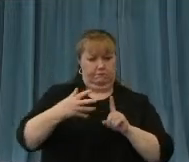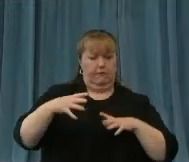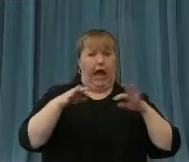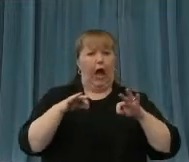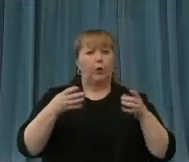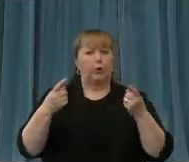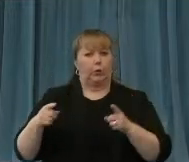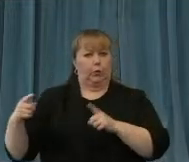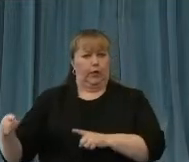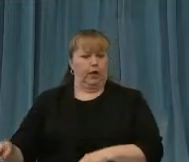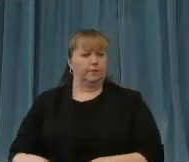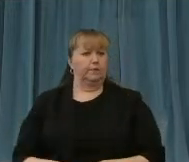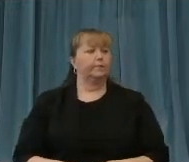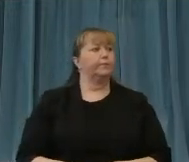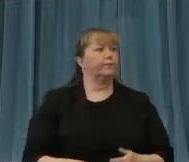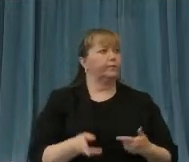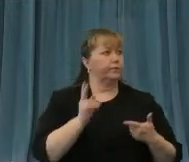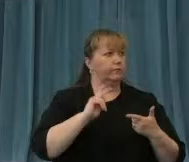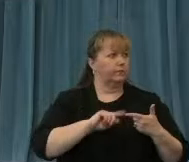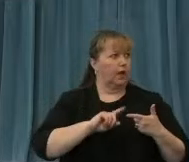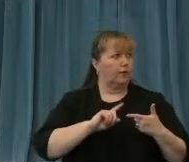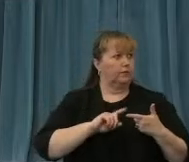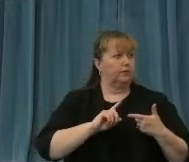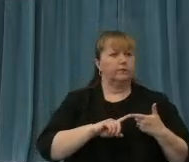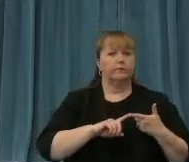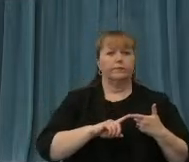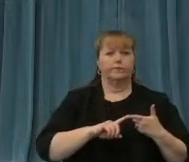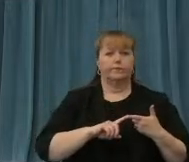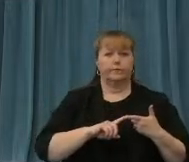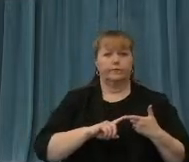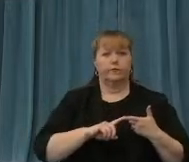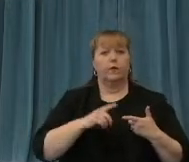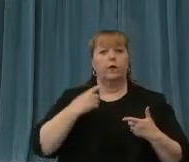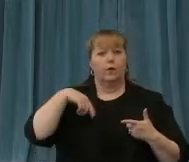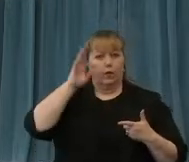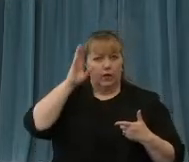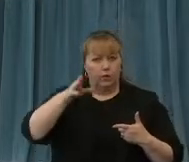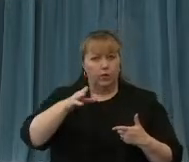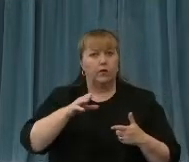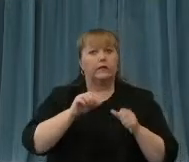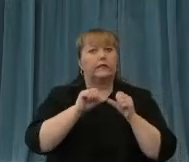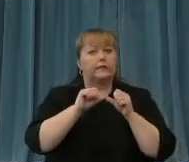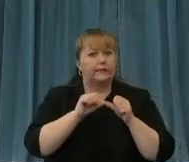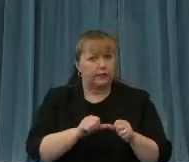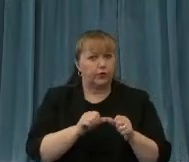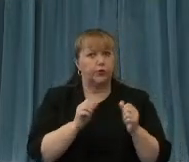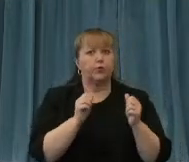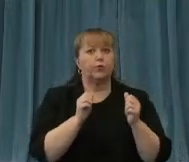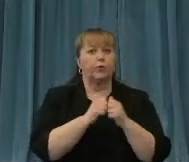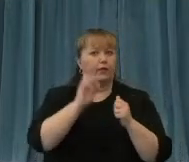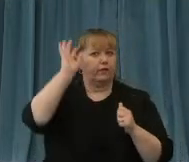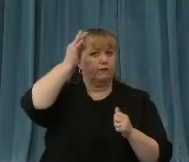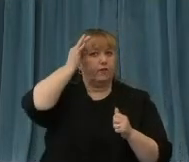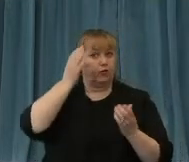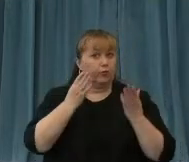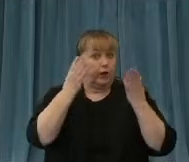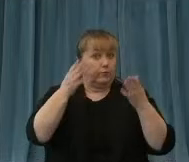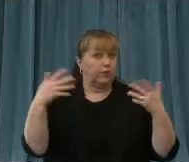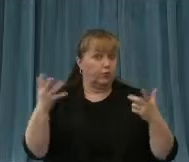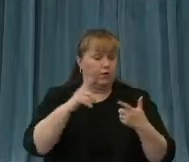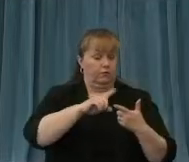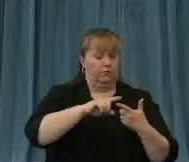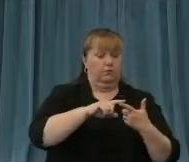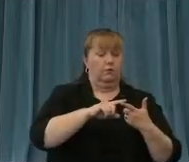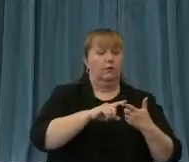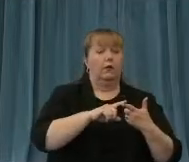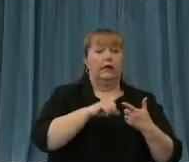where you cannot maintain appropriate social distancing. Again, our medical advisory team agrees with this recommendation, so we will